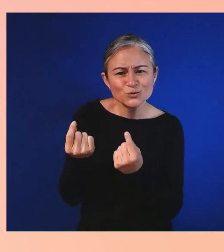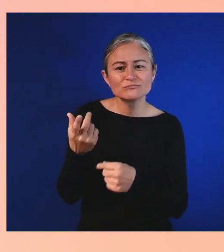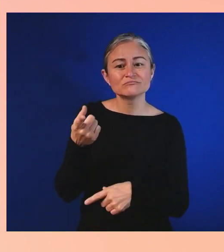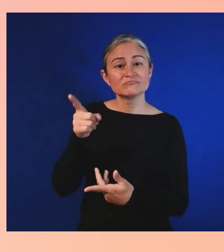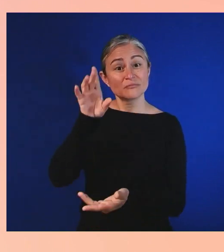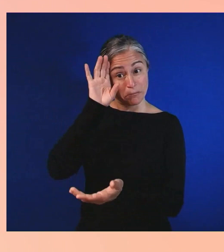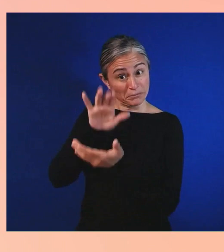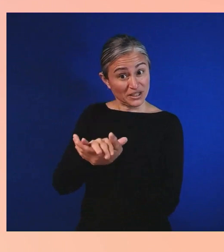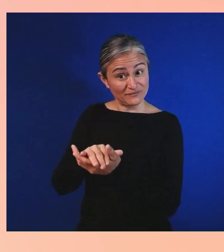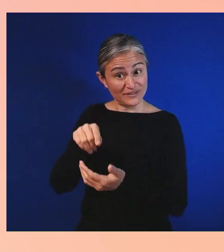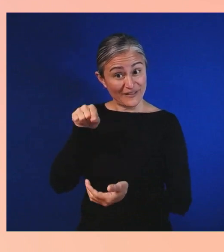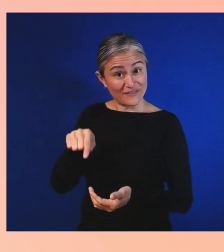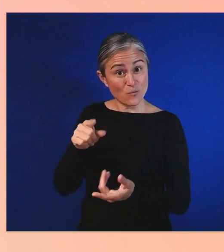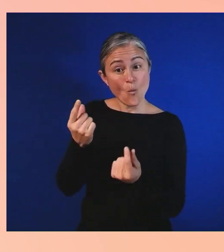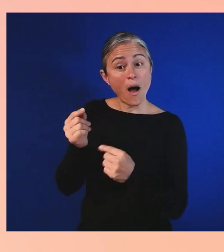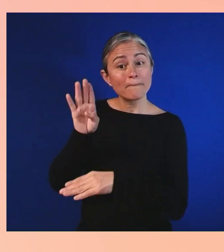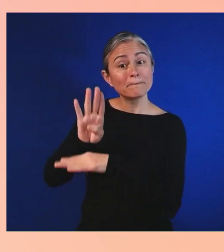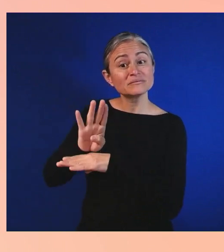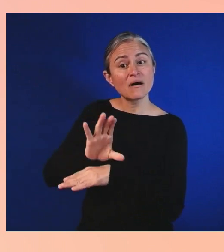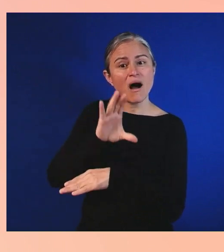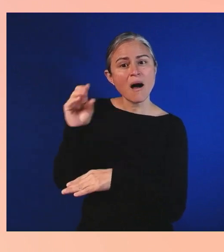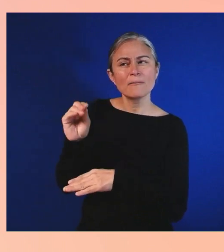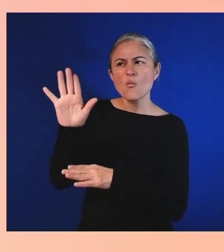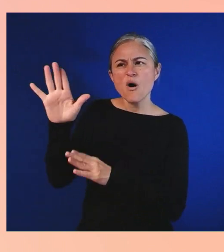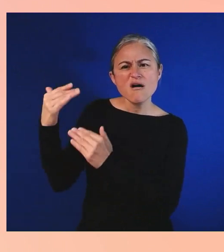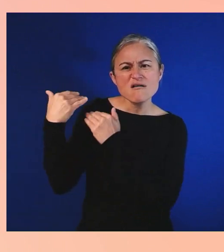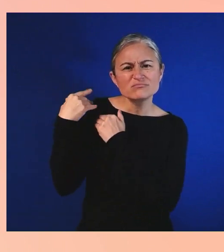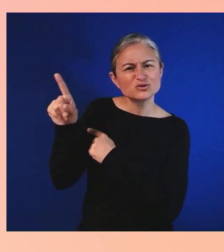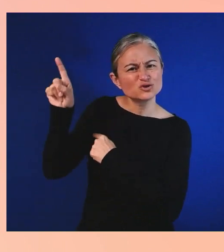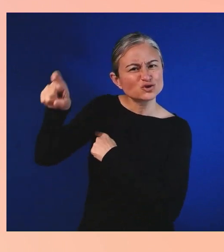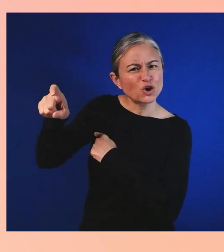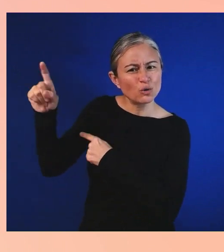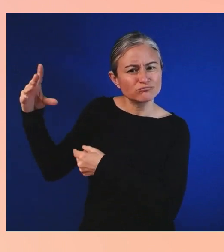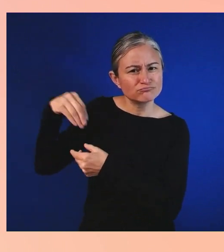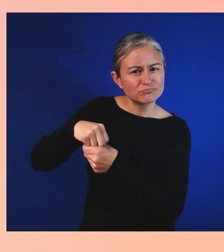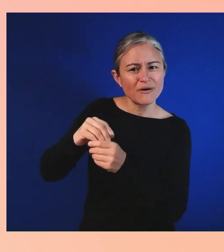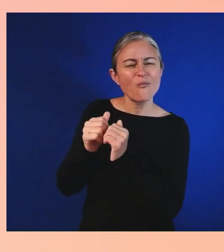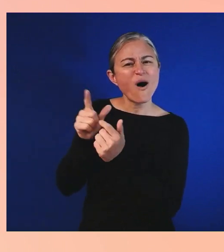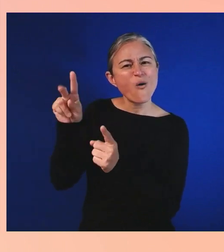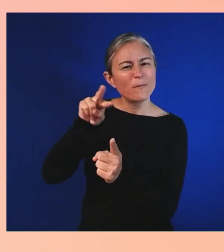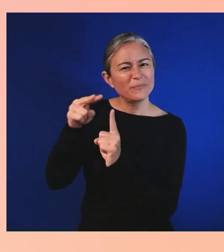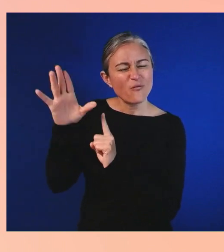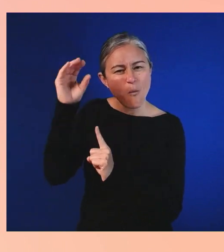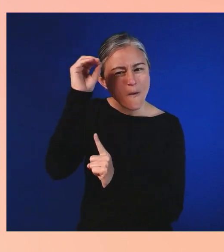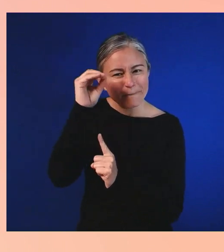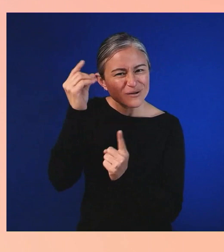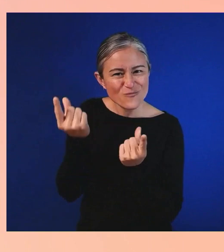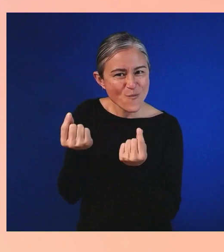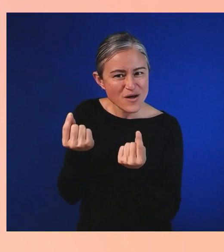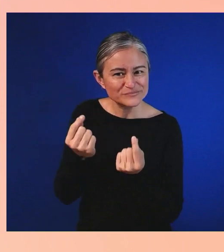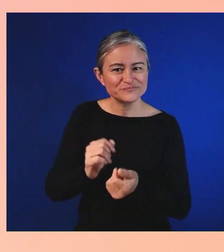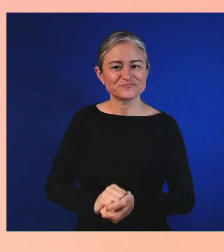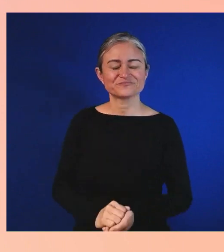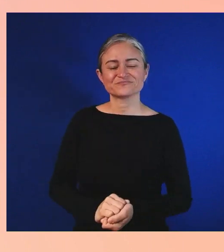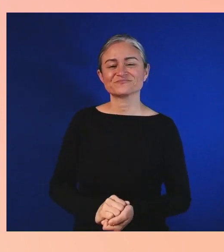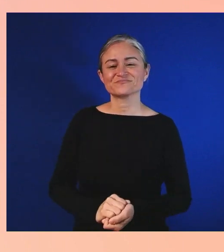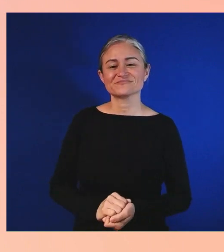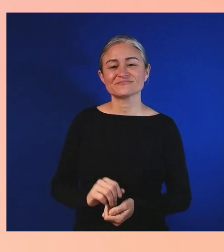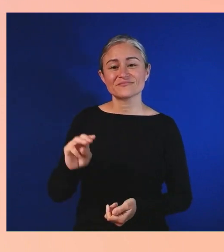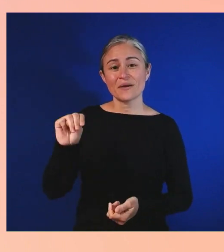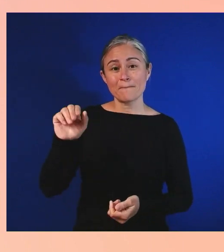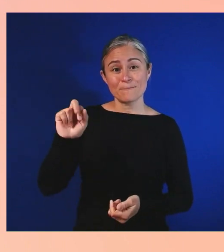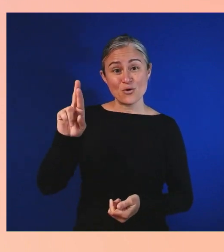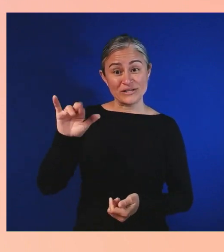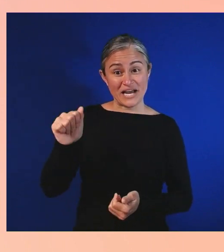and accessibility policy. Maria, can you start us off? Maria Town. Absolutely. Thank you so much, Rylan, and thank you